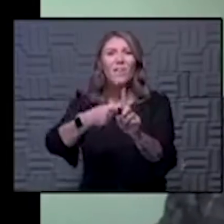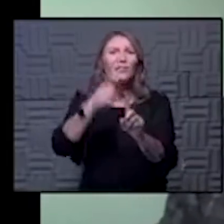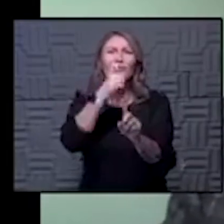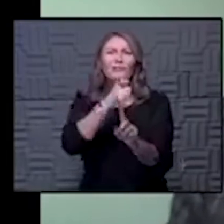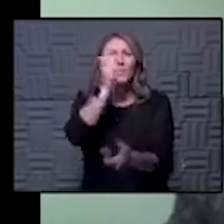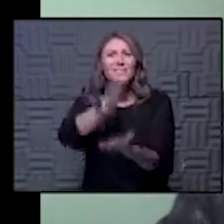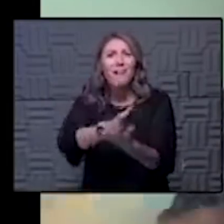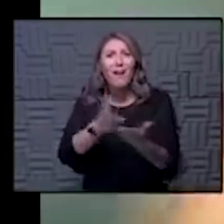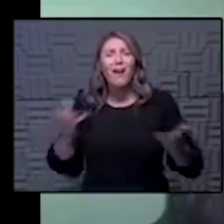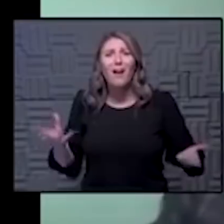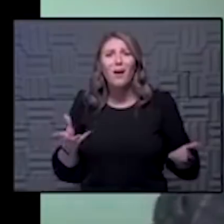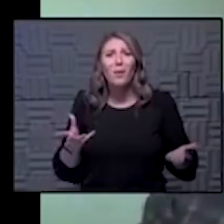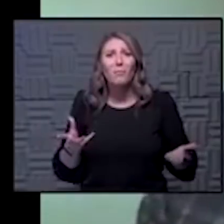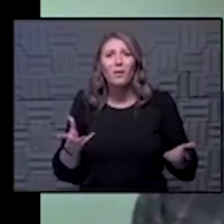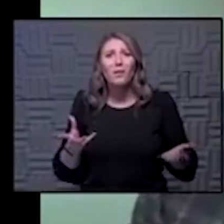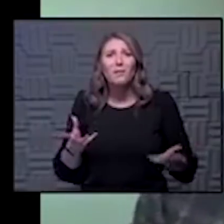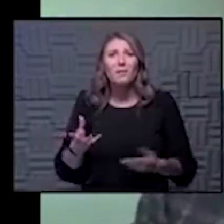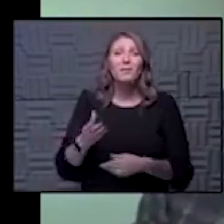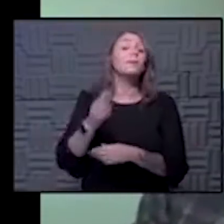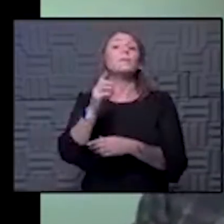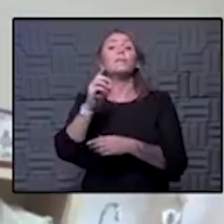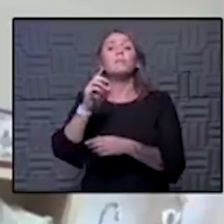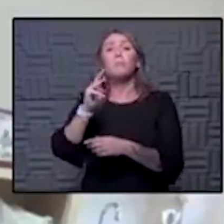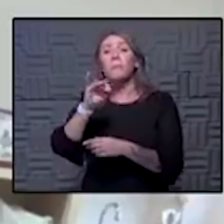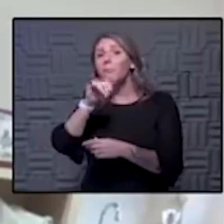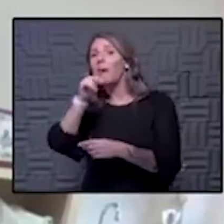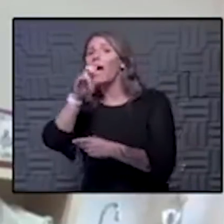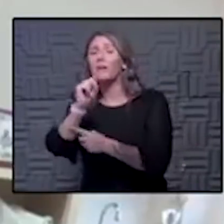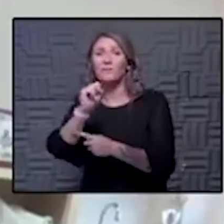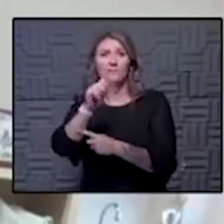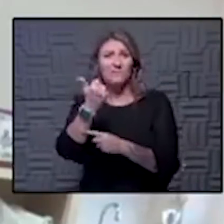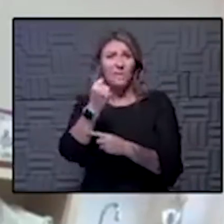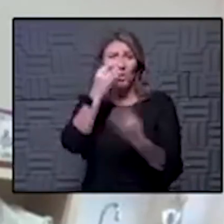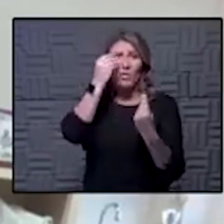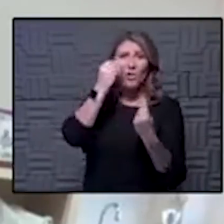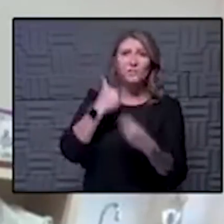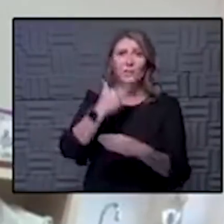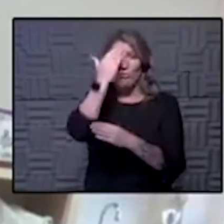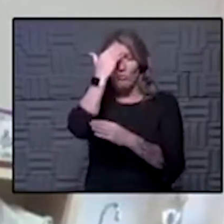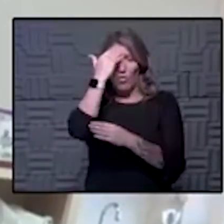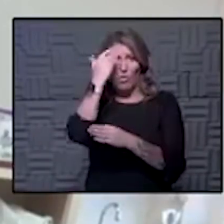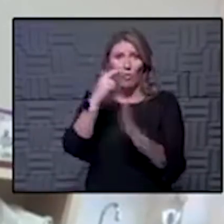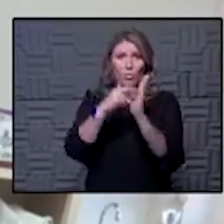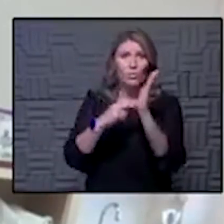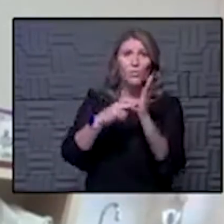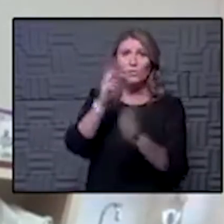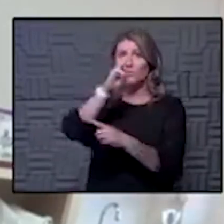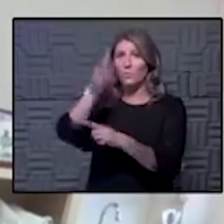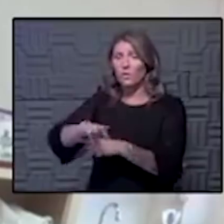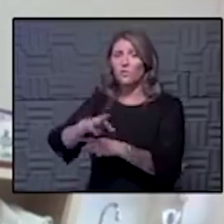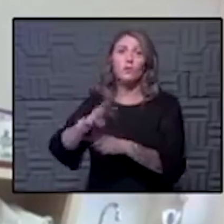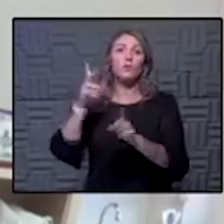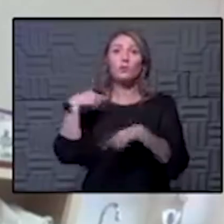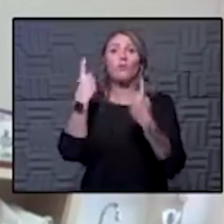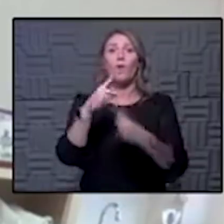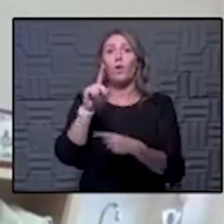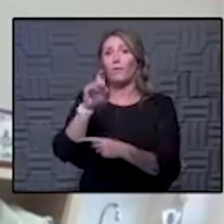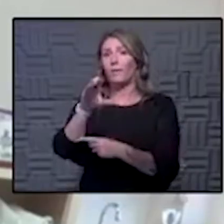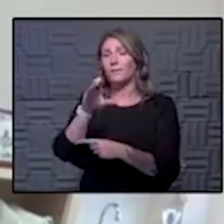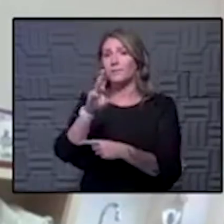ball at the goal line. Garold, other thoughts that you have about this? And I know the rules in Wichita are more restrictive than ones so far being proposed here in the Kansas City